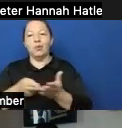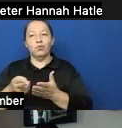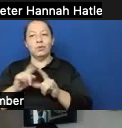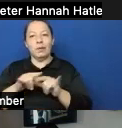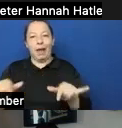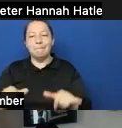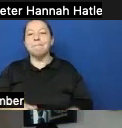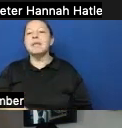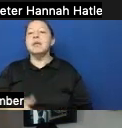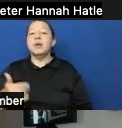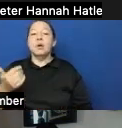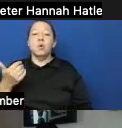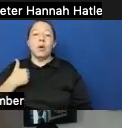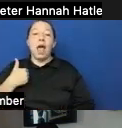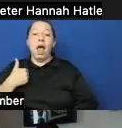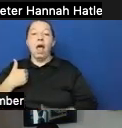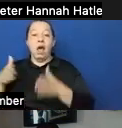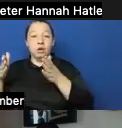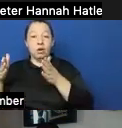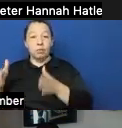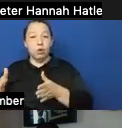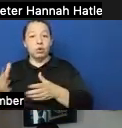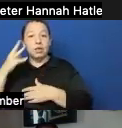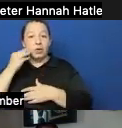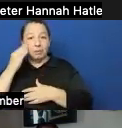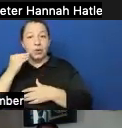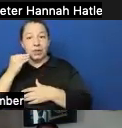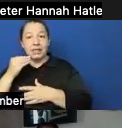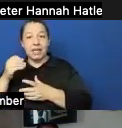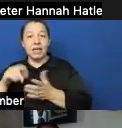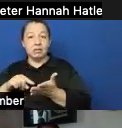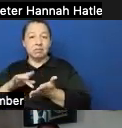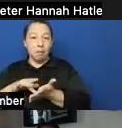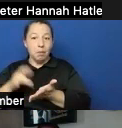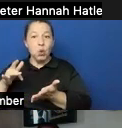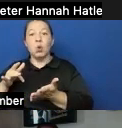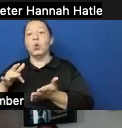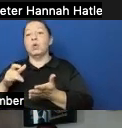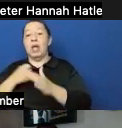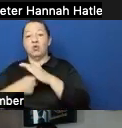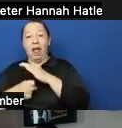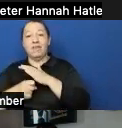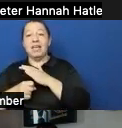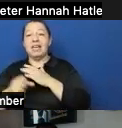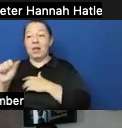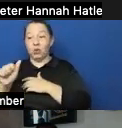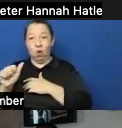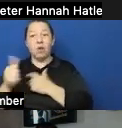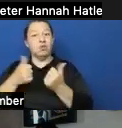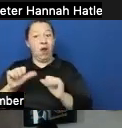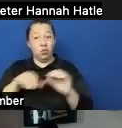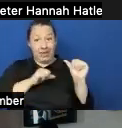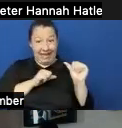someone who was being abused and trafficked and sexually assaulted and tried to leave. When they did leave, they